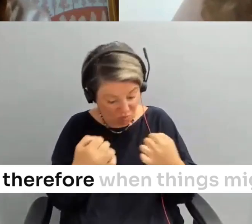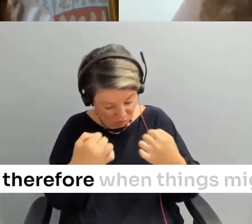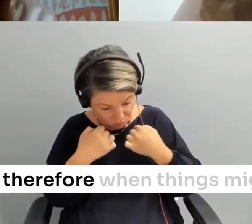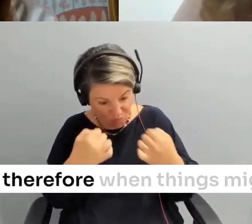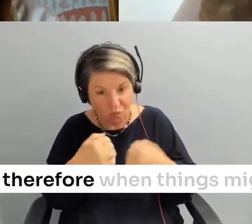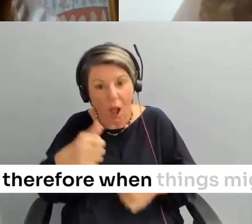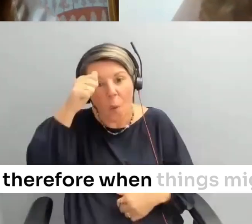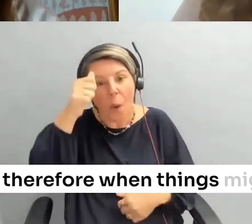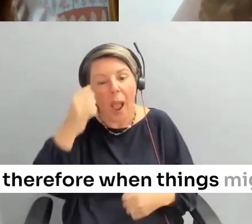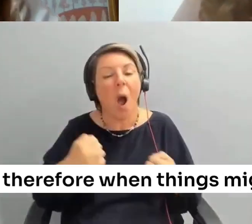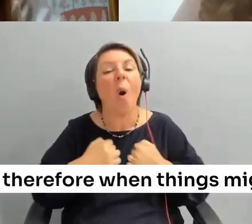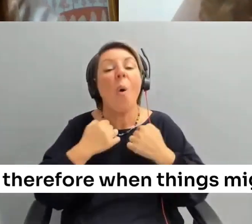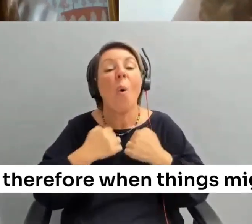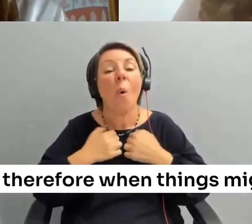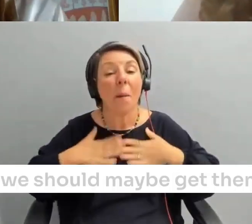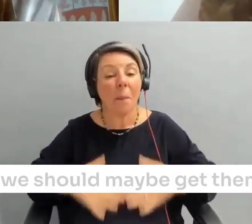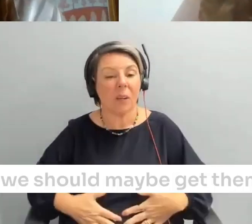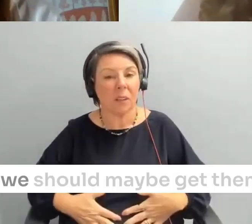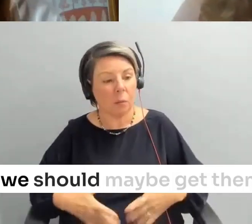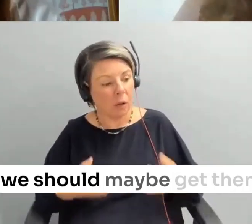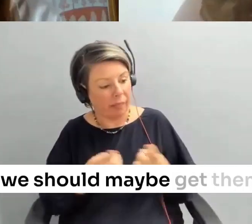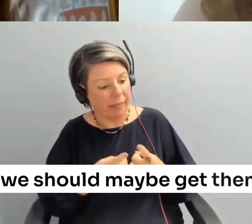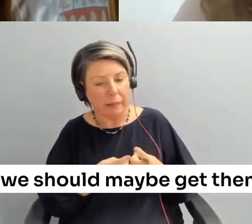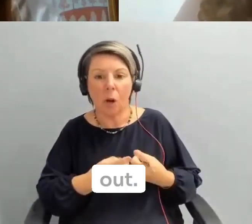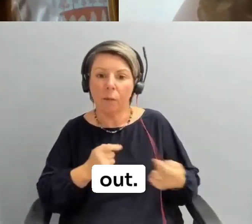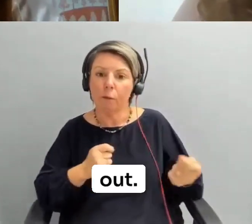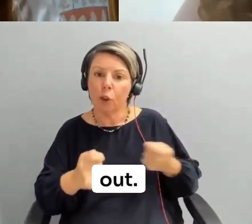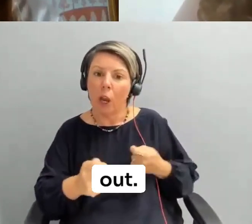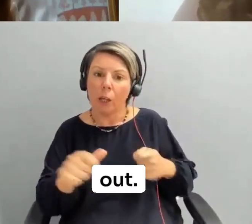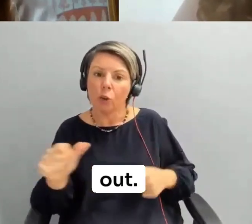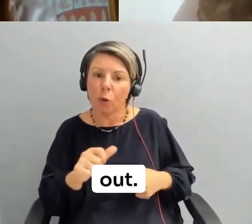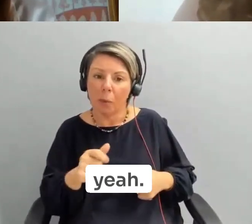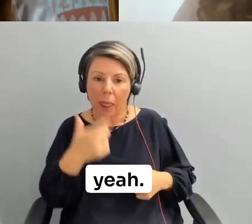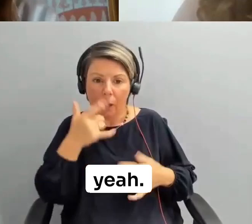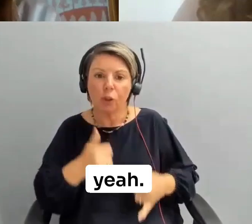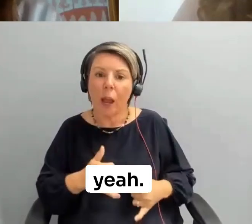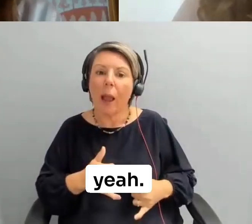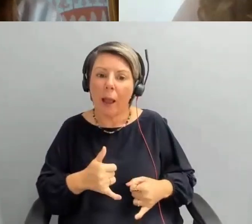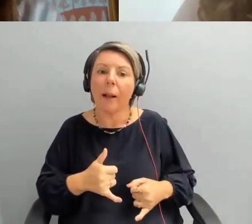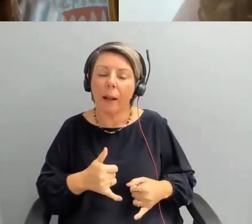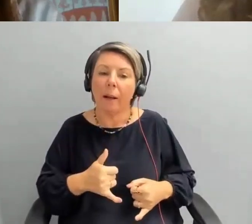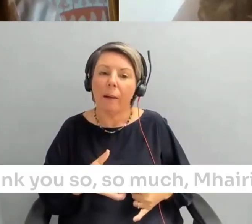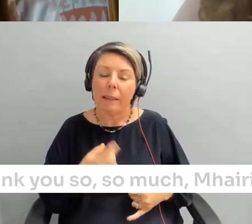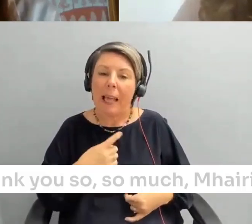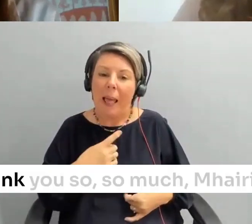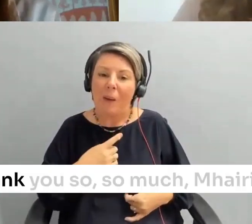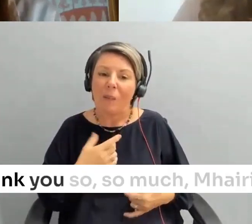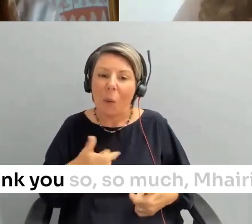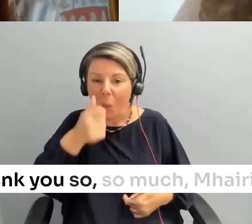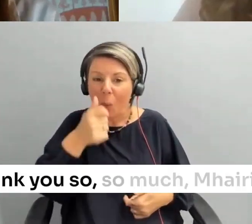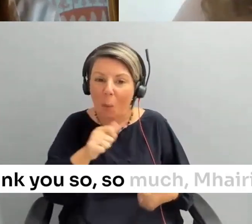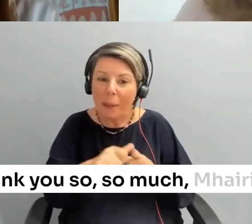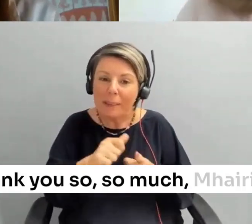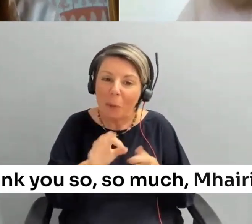and therefore when things might be not normal and we should maybe get them checked out. So, yeah. Well, thank